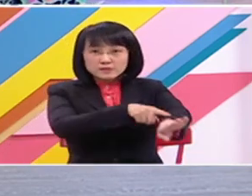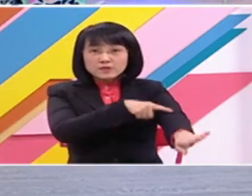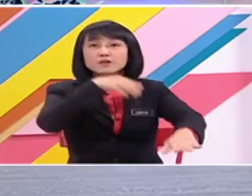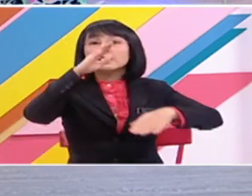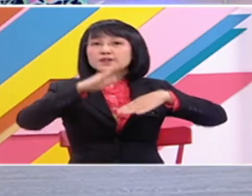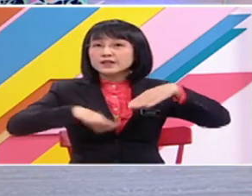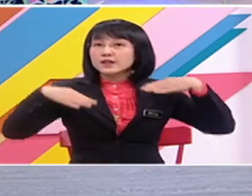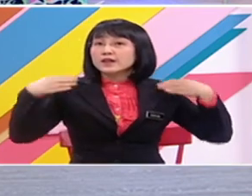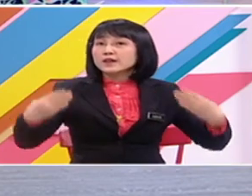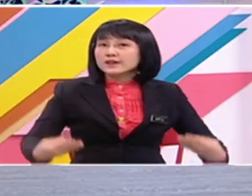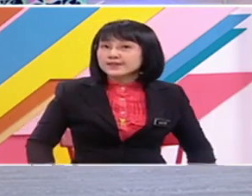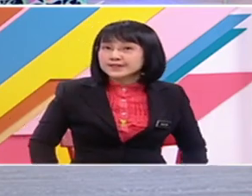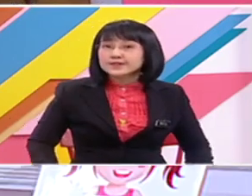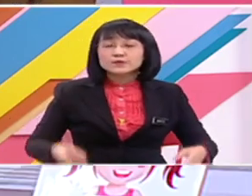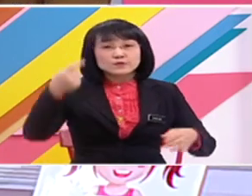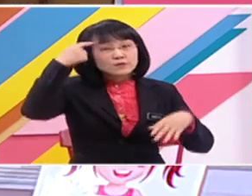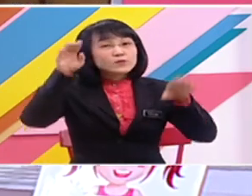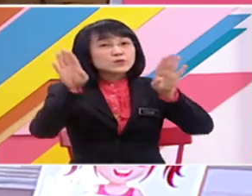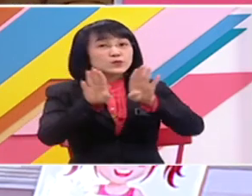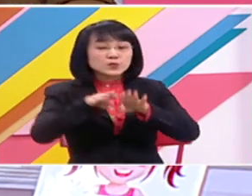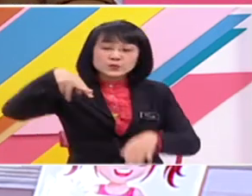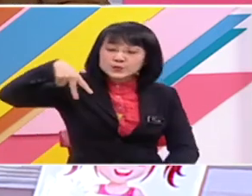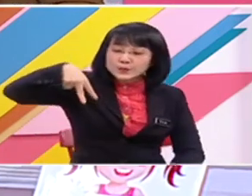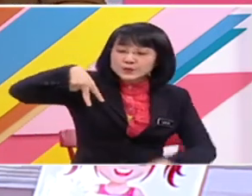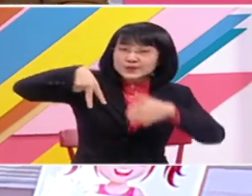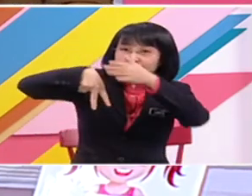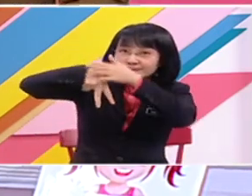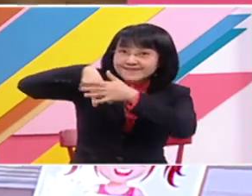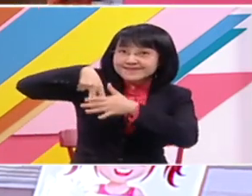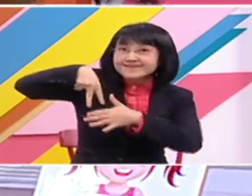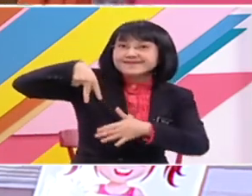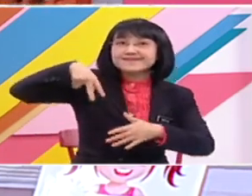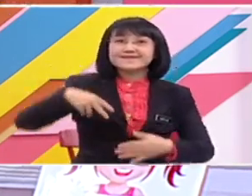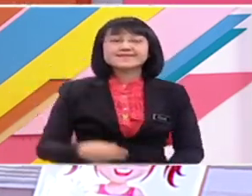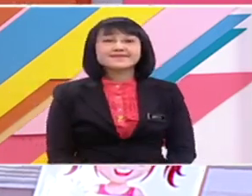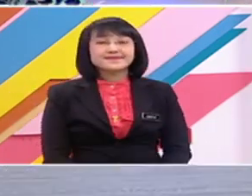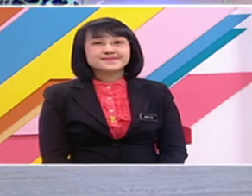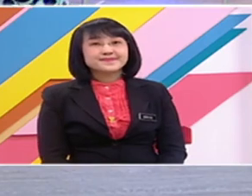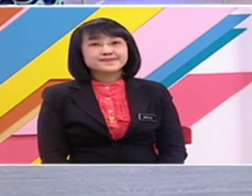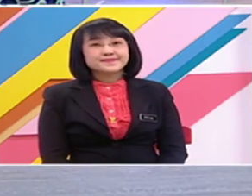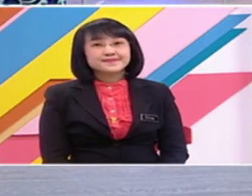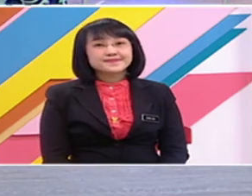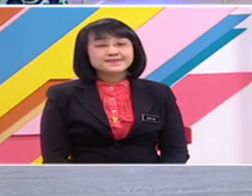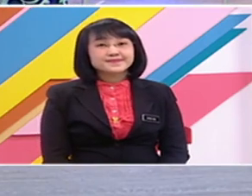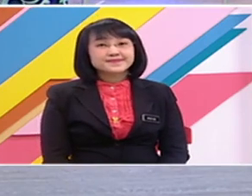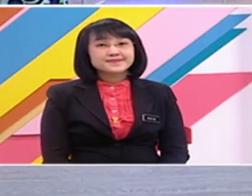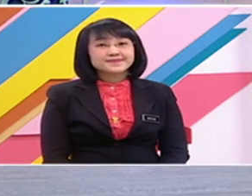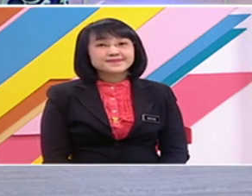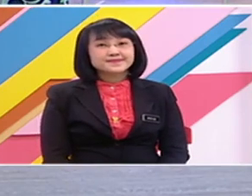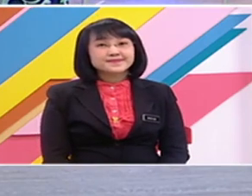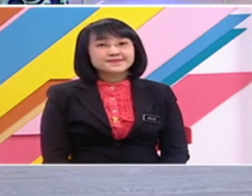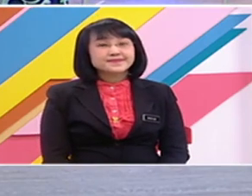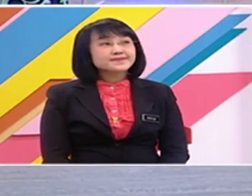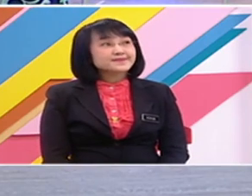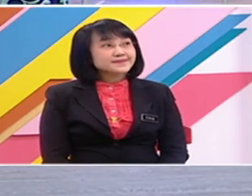It has to be longer, otherwise it doesn't cover the leg. Okay, teacher. And then we also have the blouse,